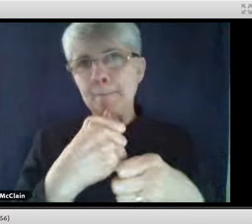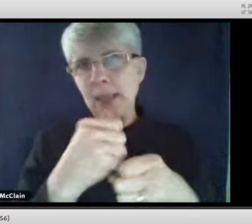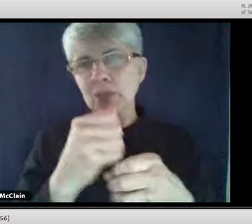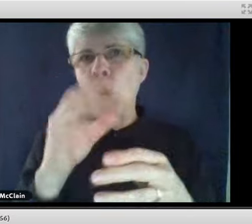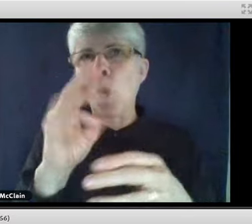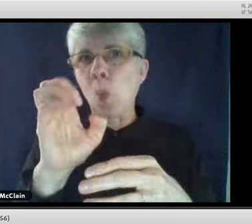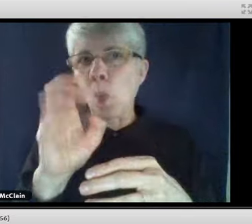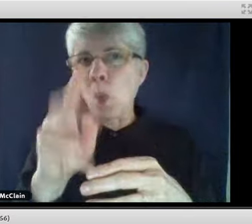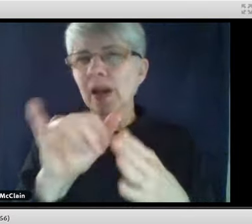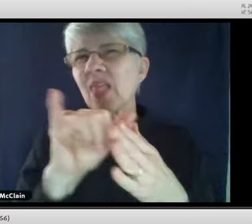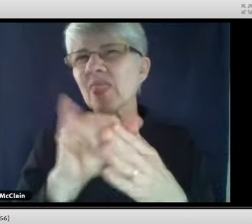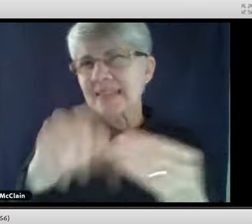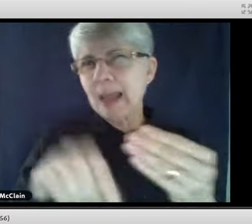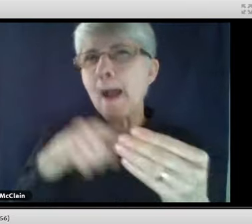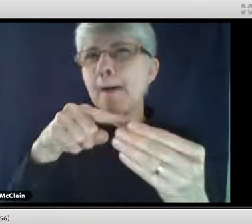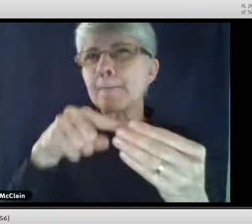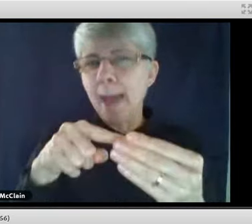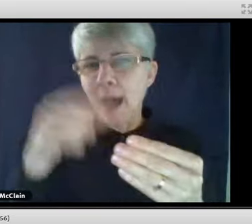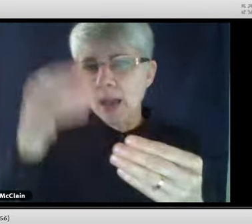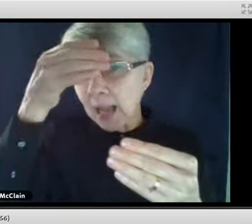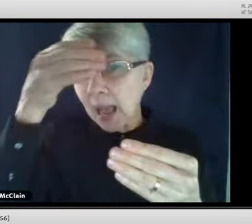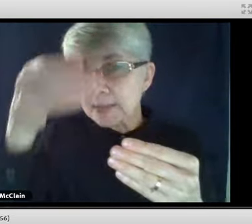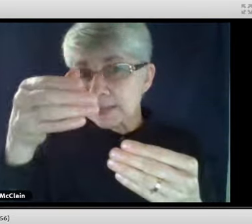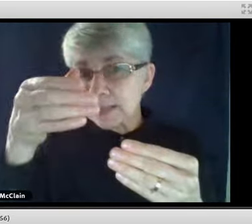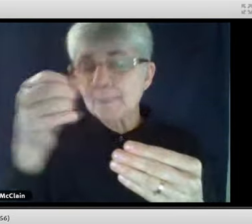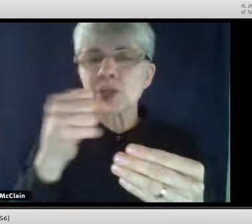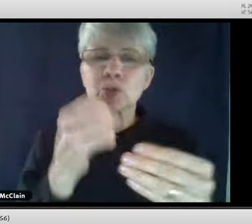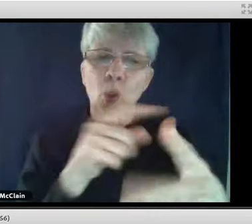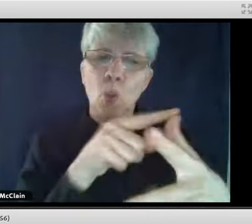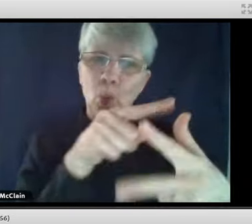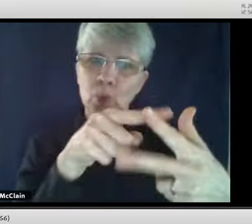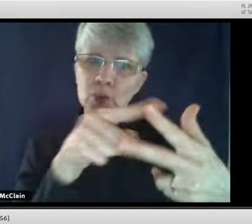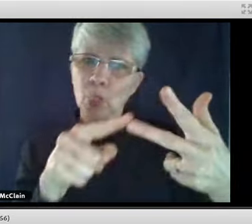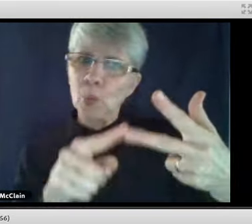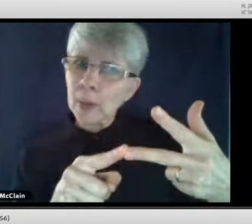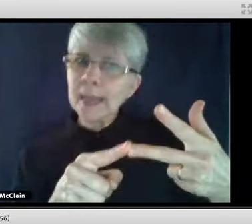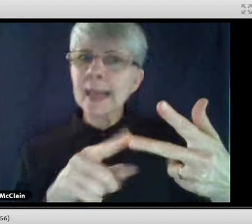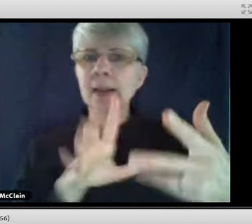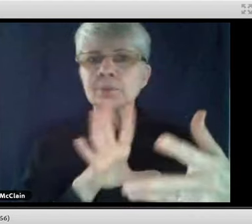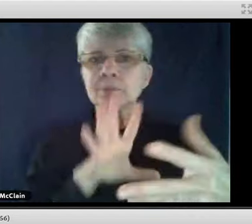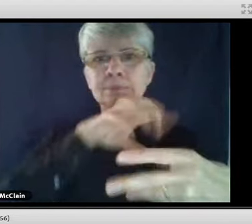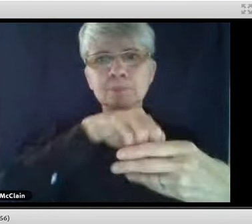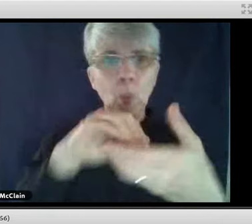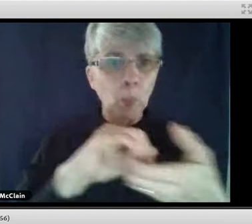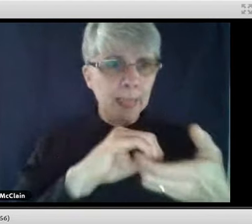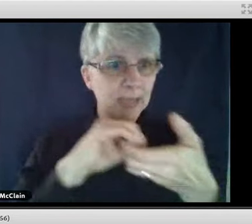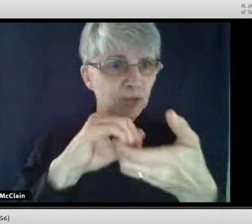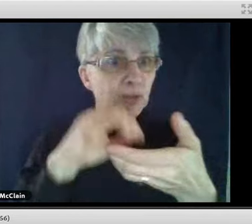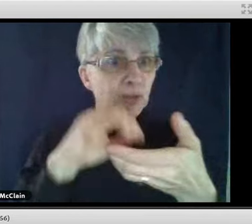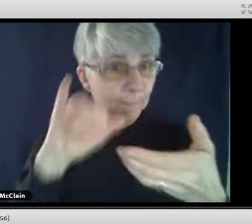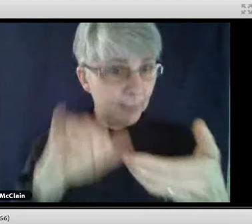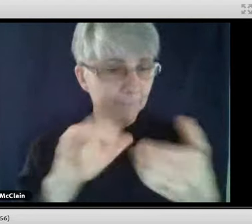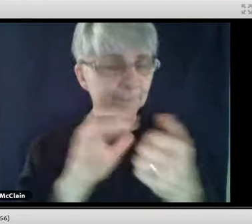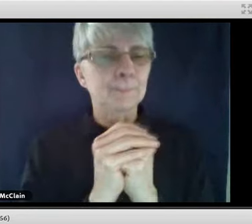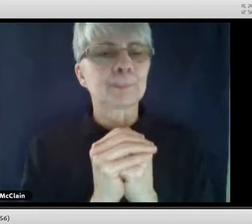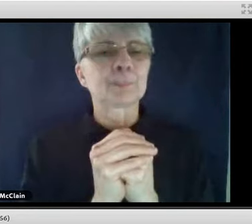work is about a concept. Okay, so any sort of relationship, right? So those are just